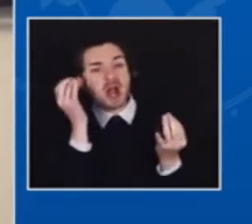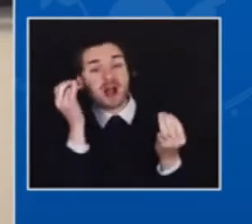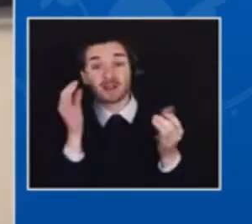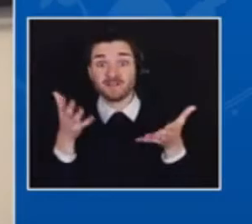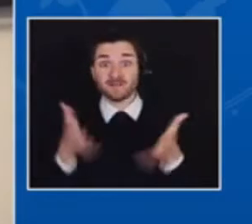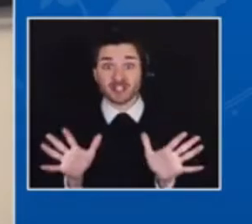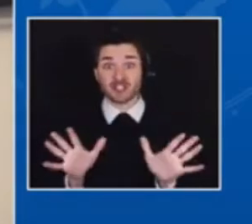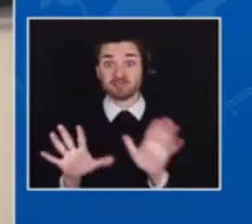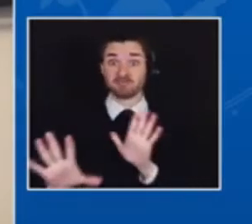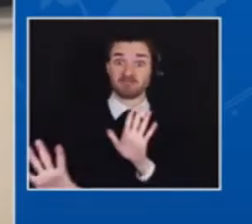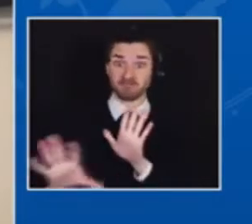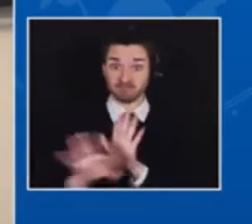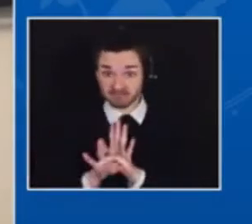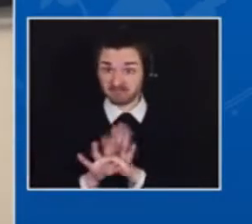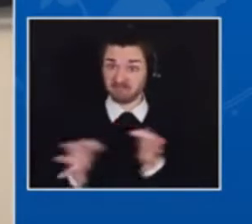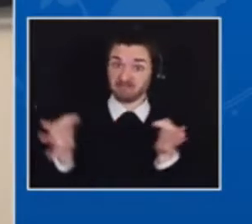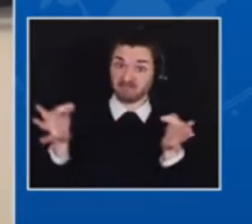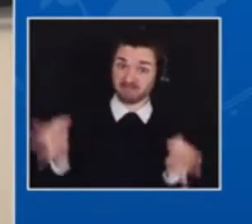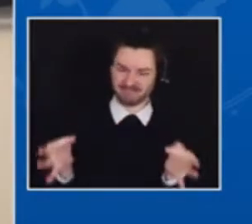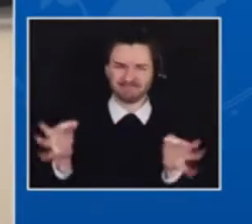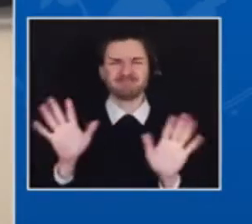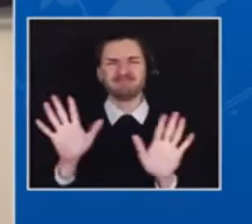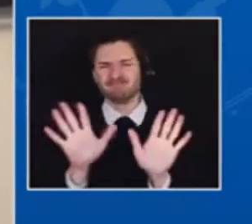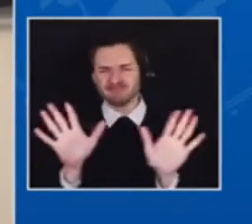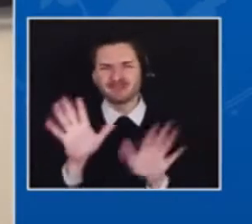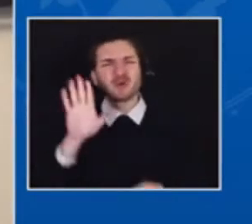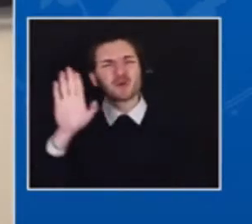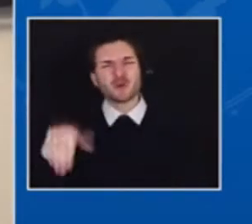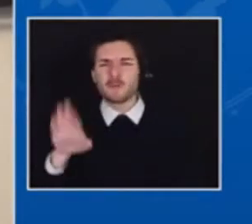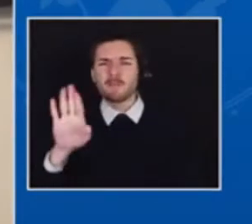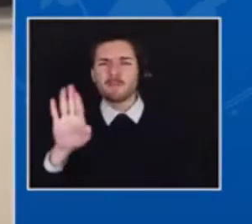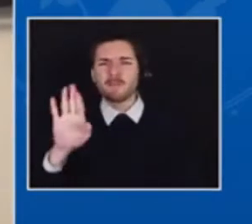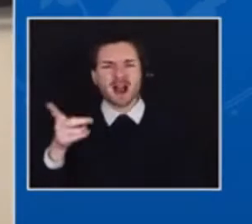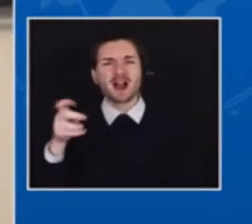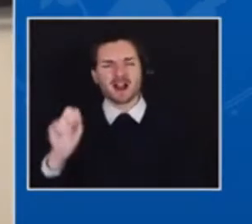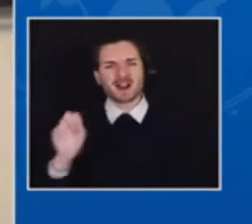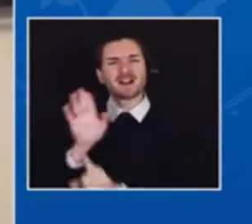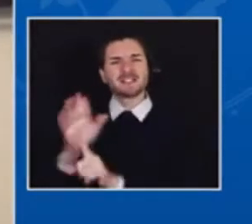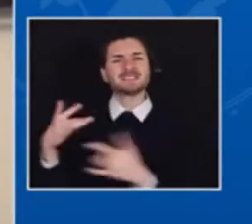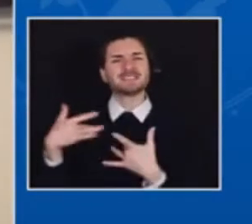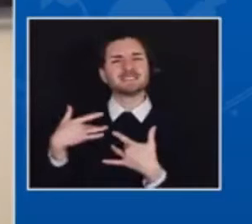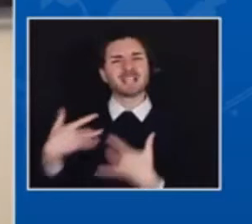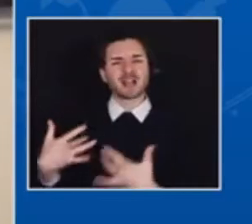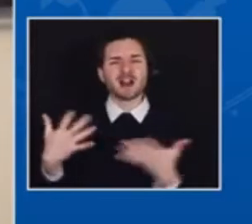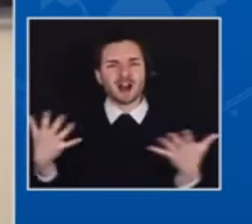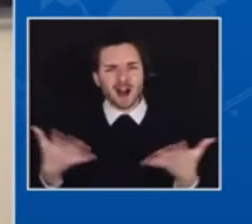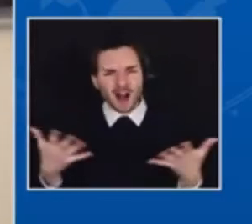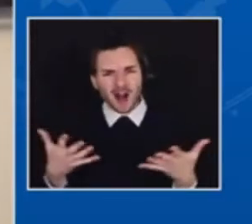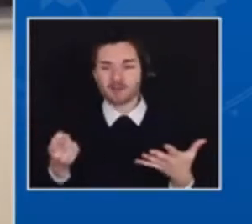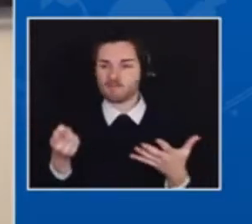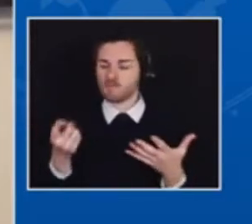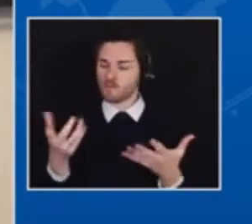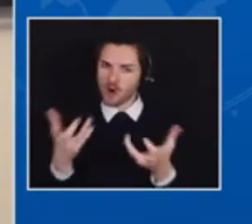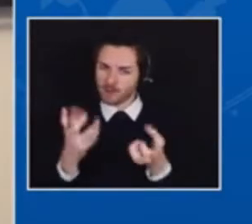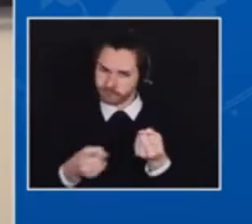president-elect Biden is uh he campaigned as somebody who would be governing for all of the country that means Democrats that means Independents that